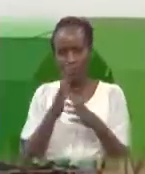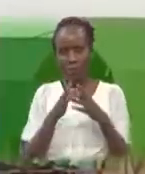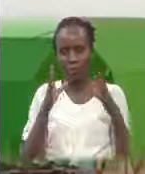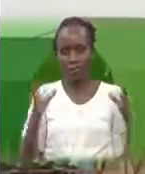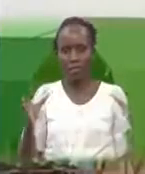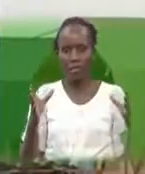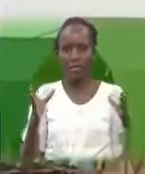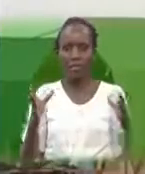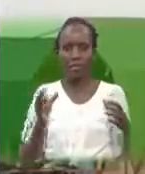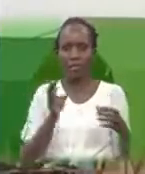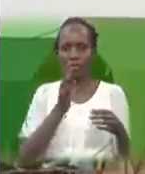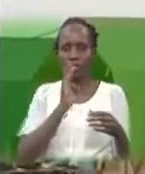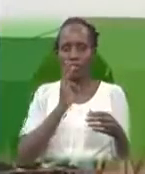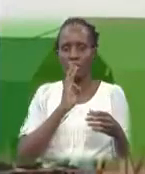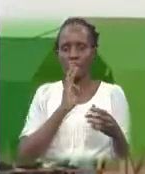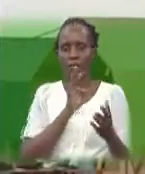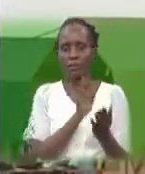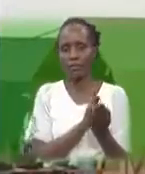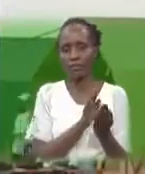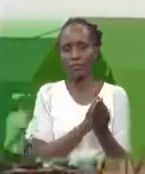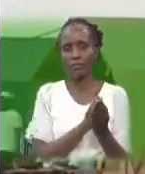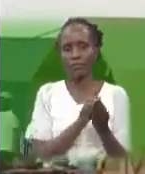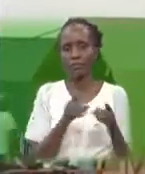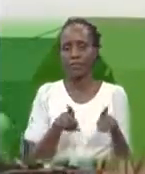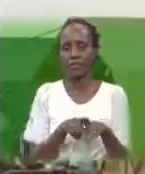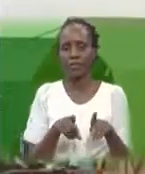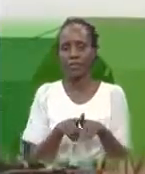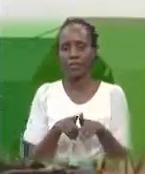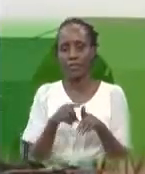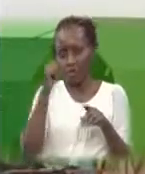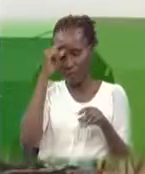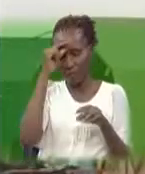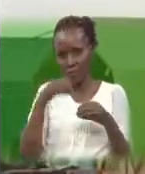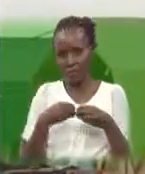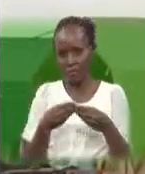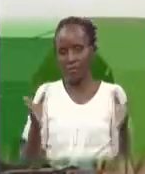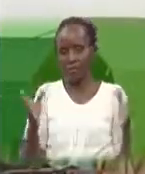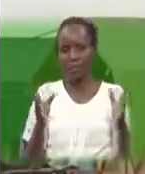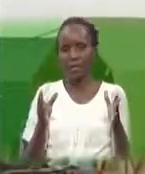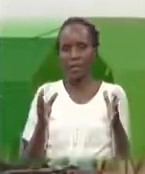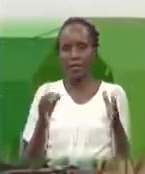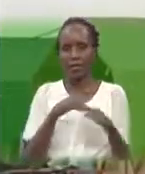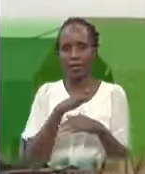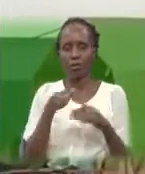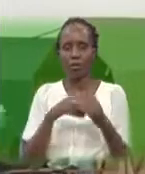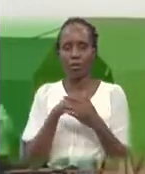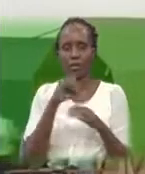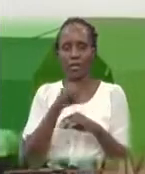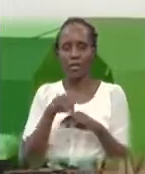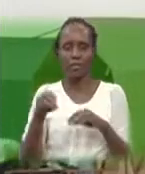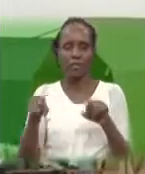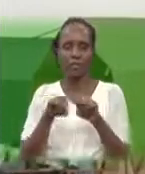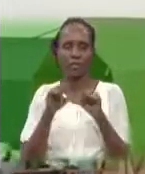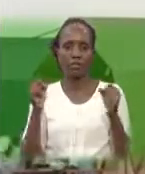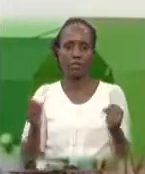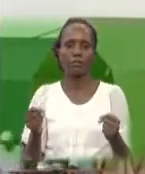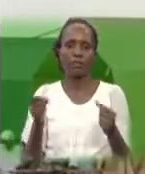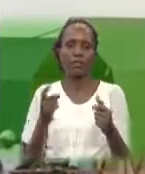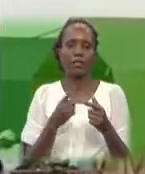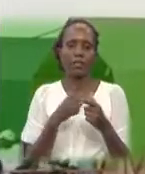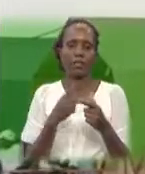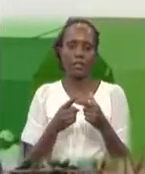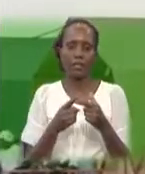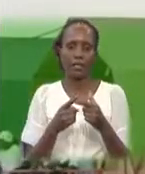the bigger reservoirs along the rivers and will also supply the primary irrigation system, while